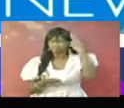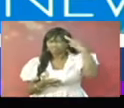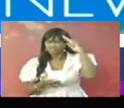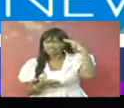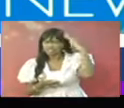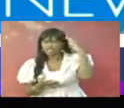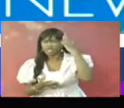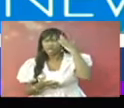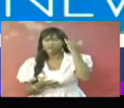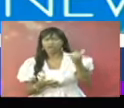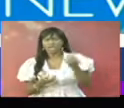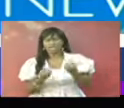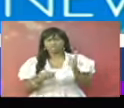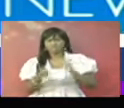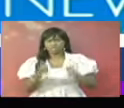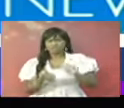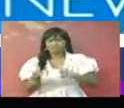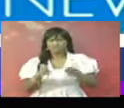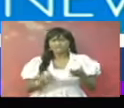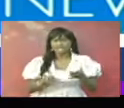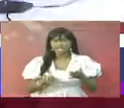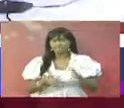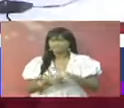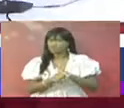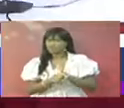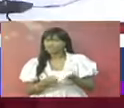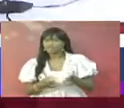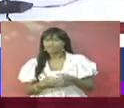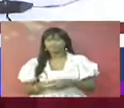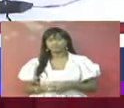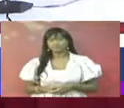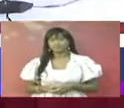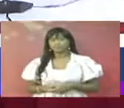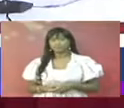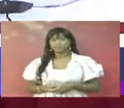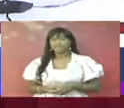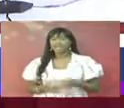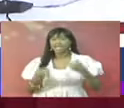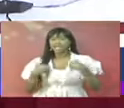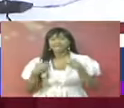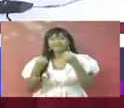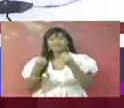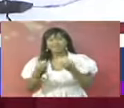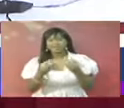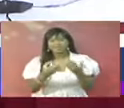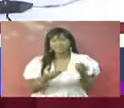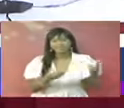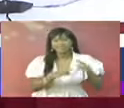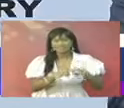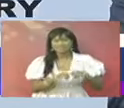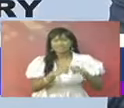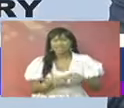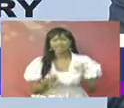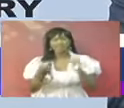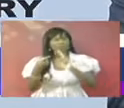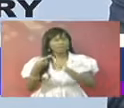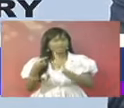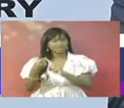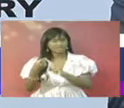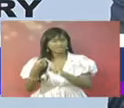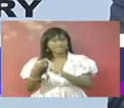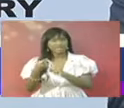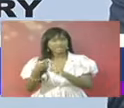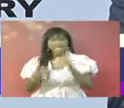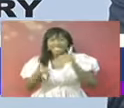so many people to have died? Thank you. Yeah, so there are many factors that will contribute. One of them is, of course, if you